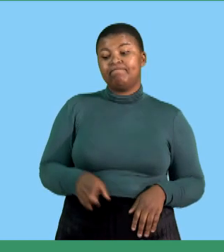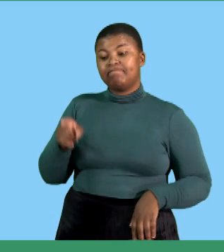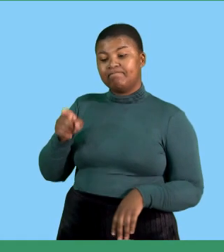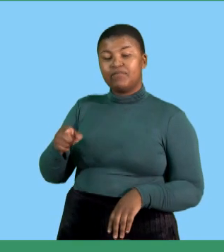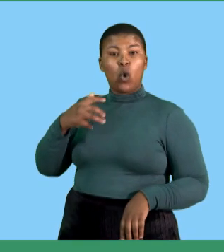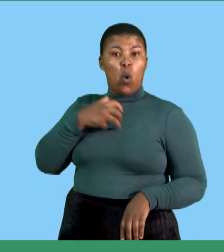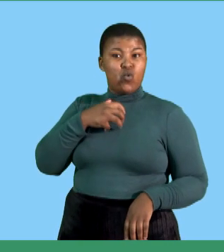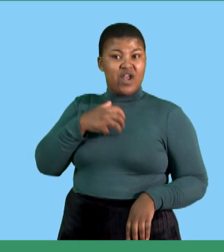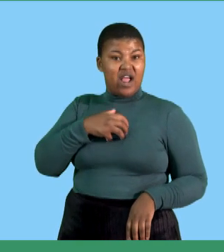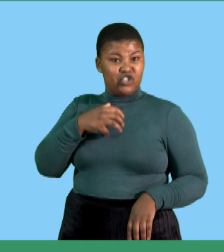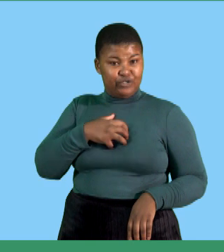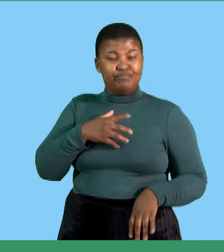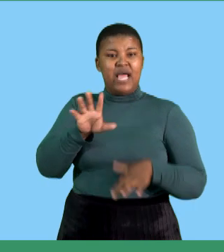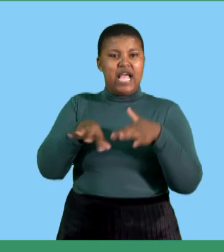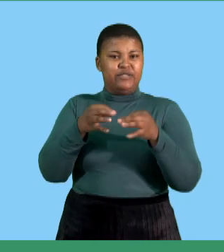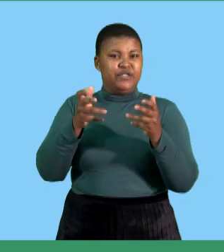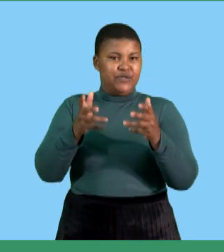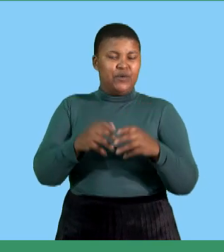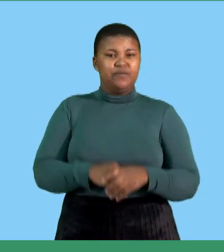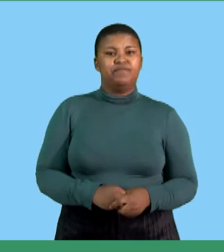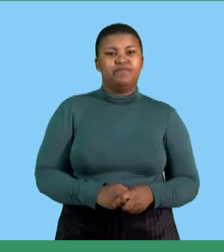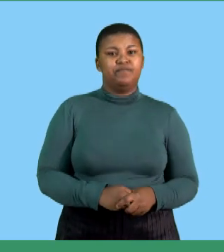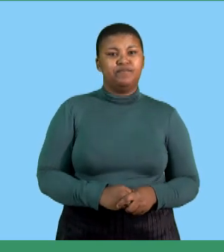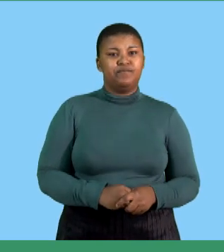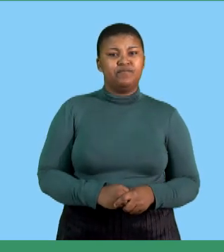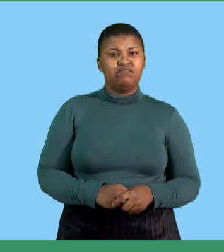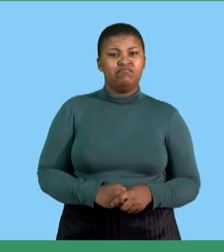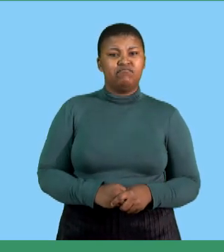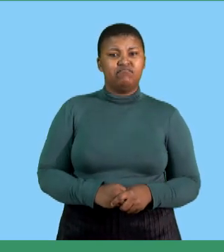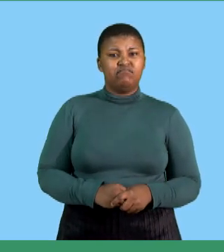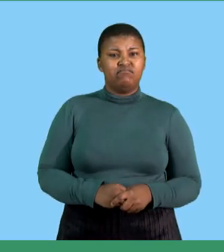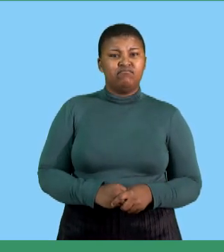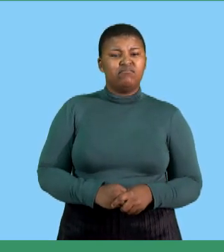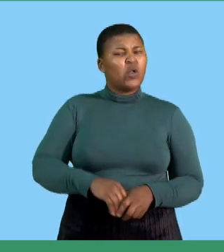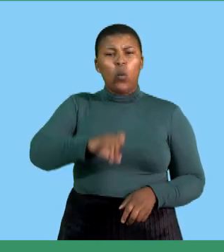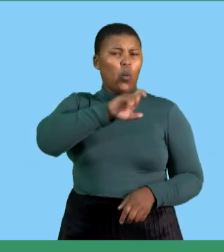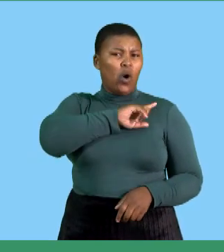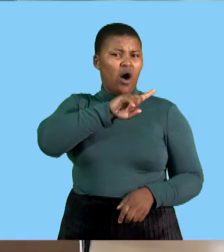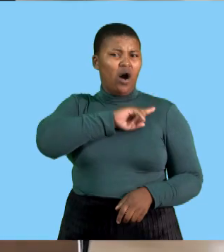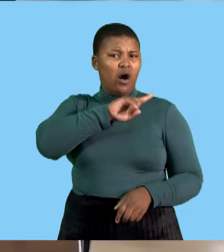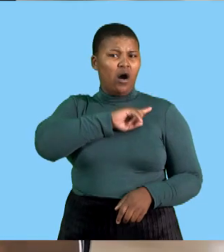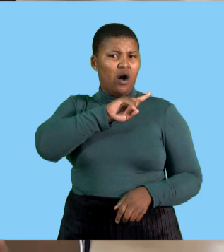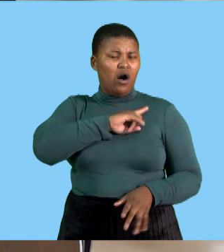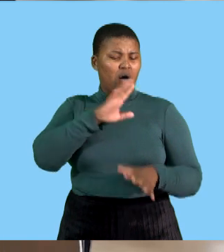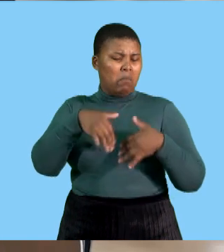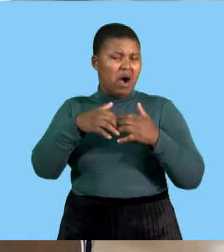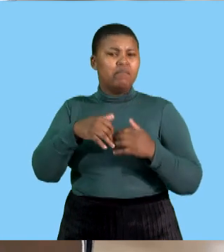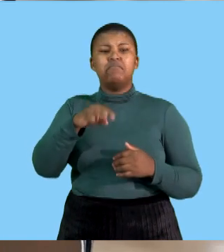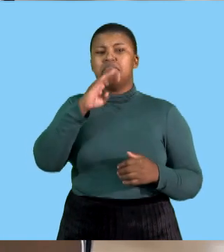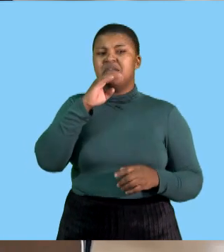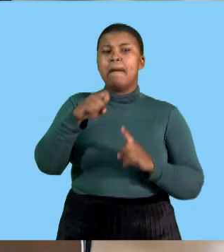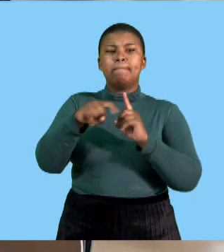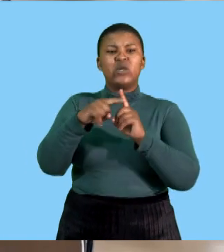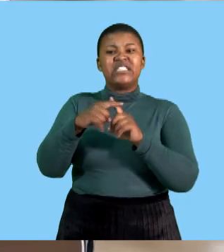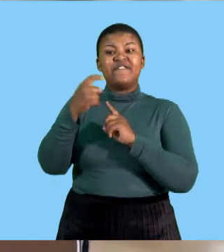will determine the following. The reason for the form of ownership, why did you start that? Maybe you can speak about the advantages